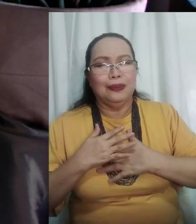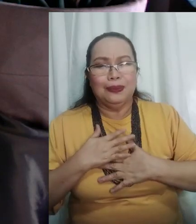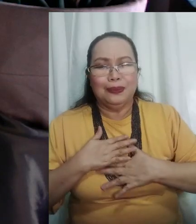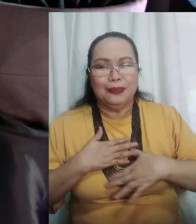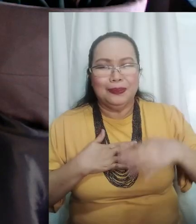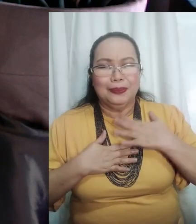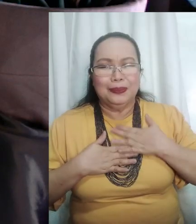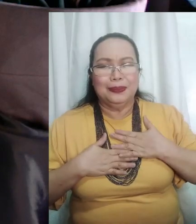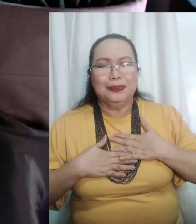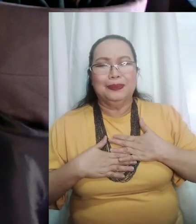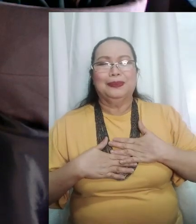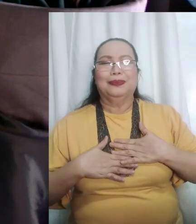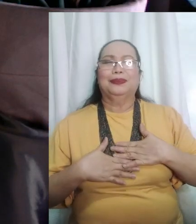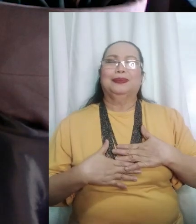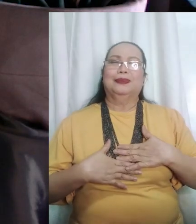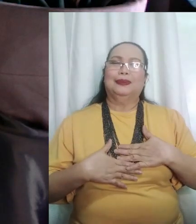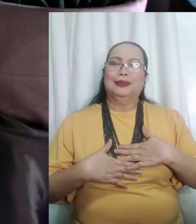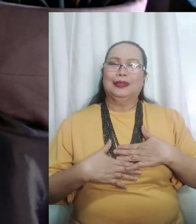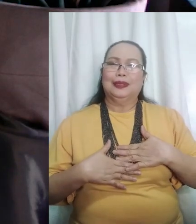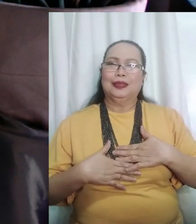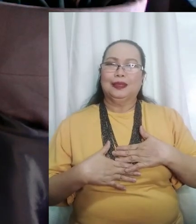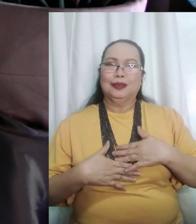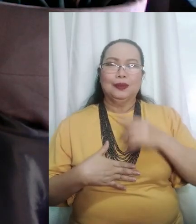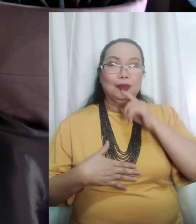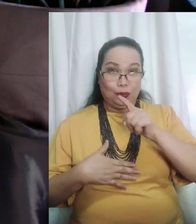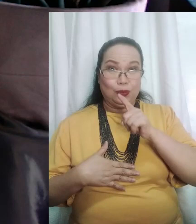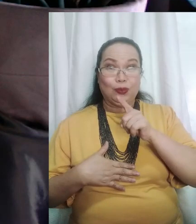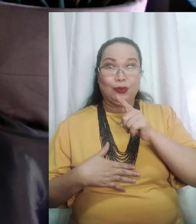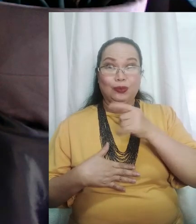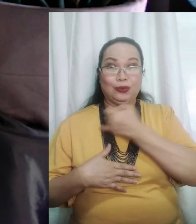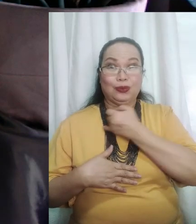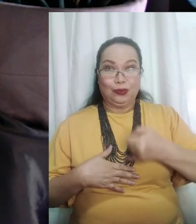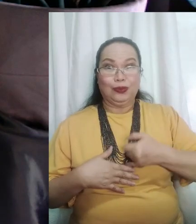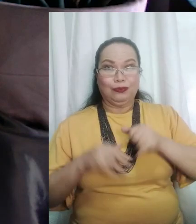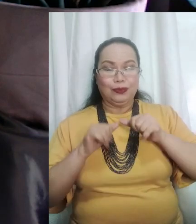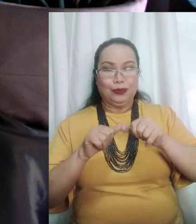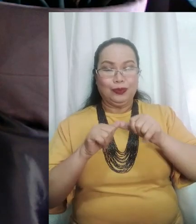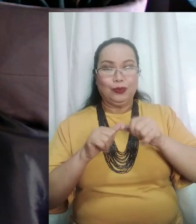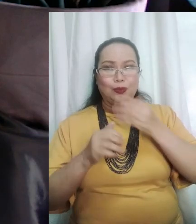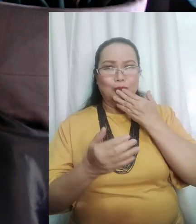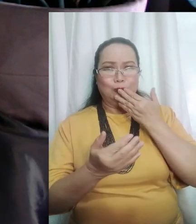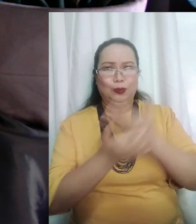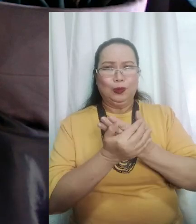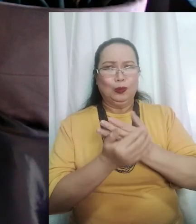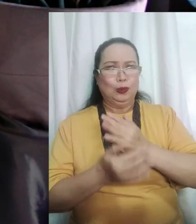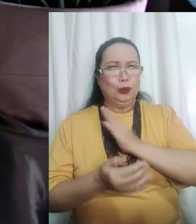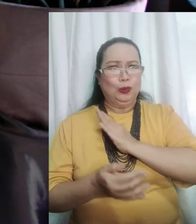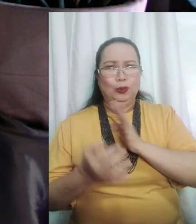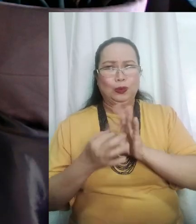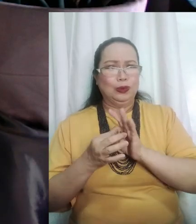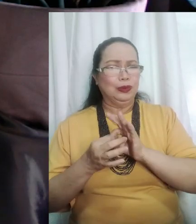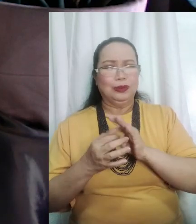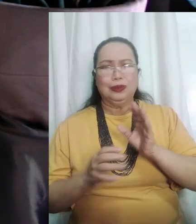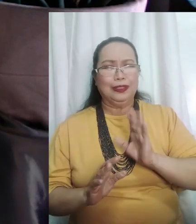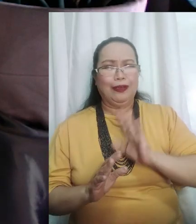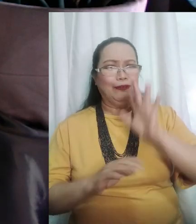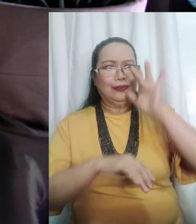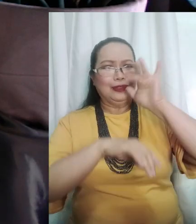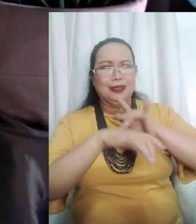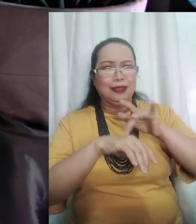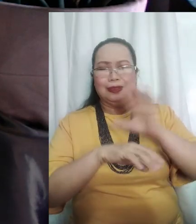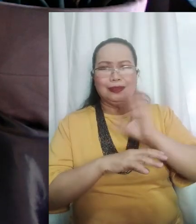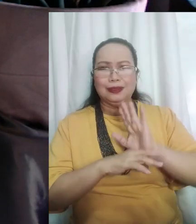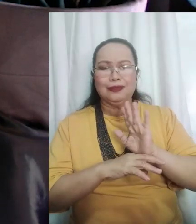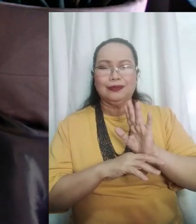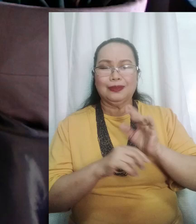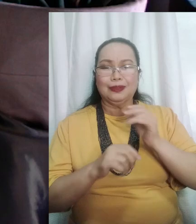stood high on his moral grounds, you know. And most evidently, this is our point.